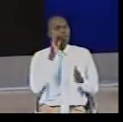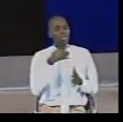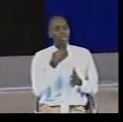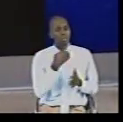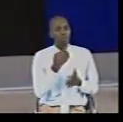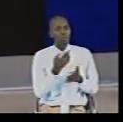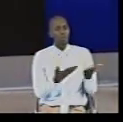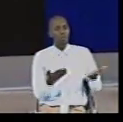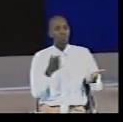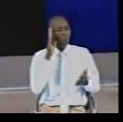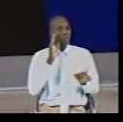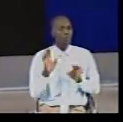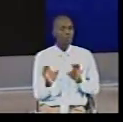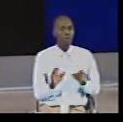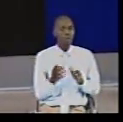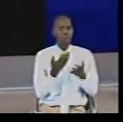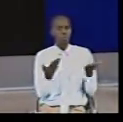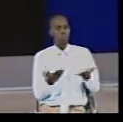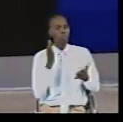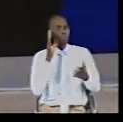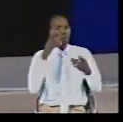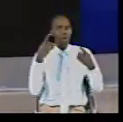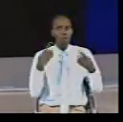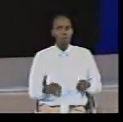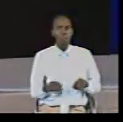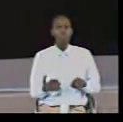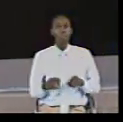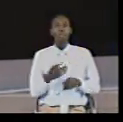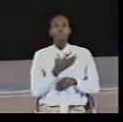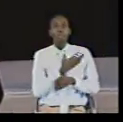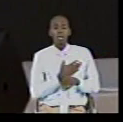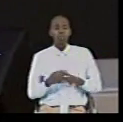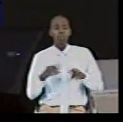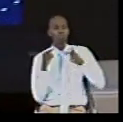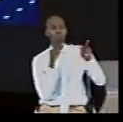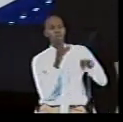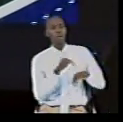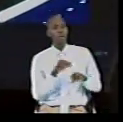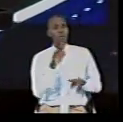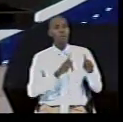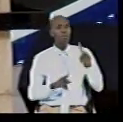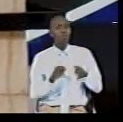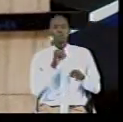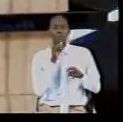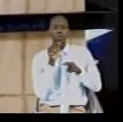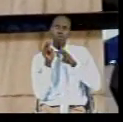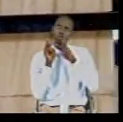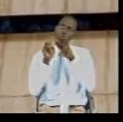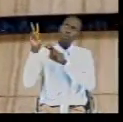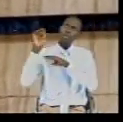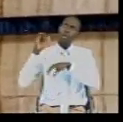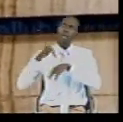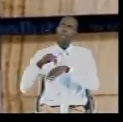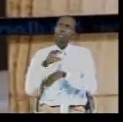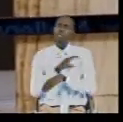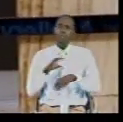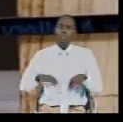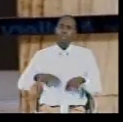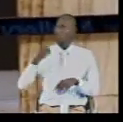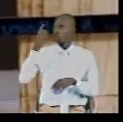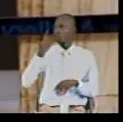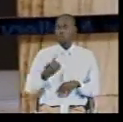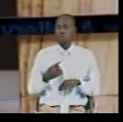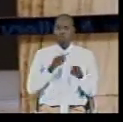will happen, looking at people and not looking in unto Christ alone. Look unto me, all ye